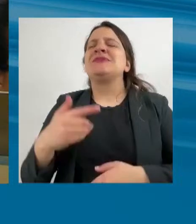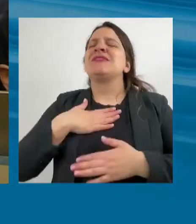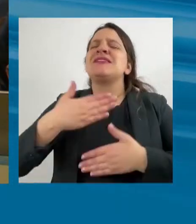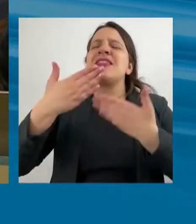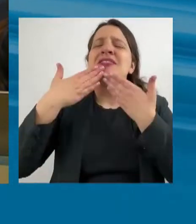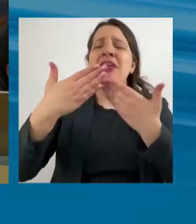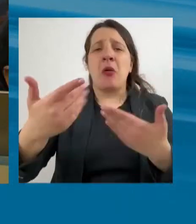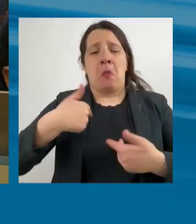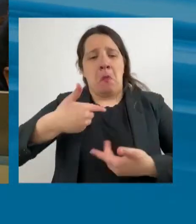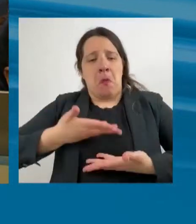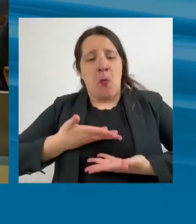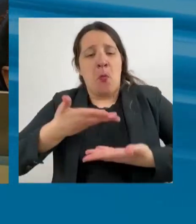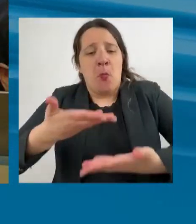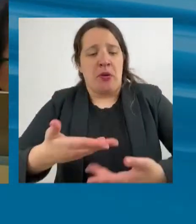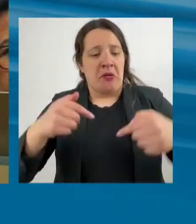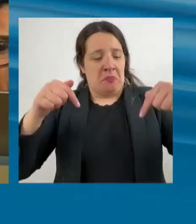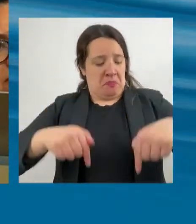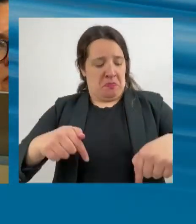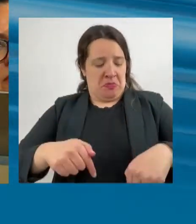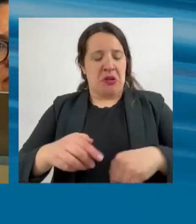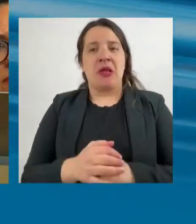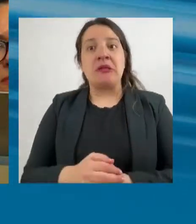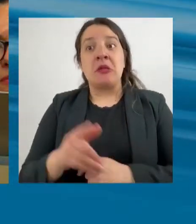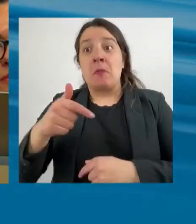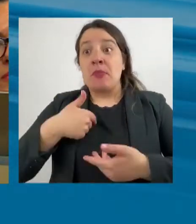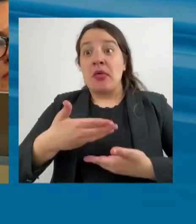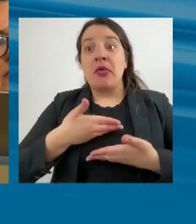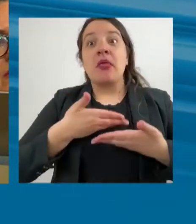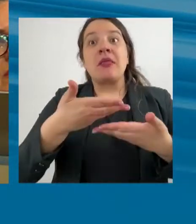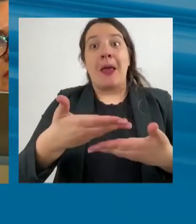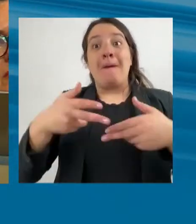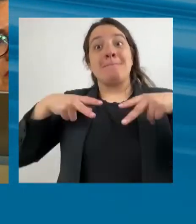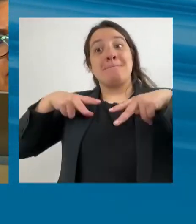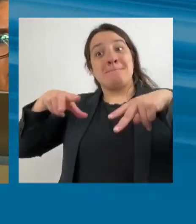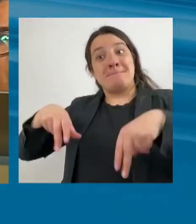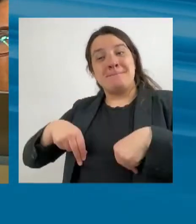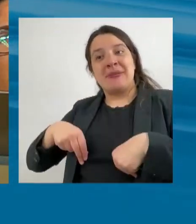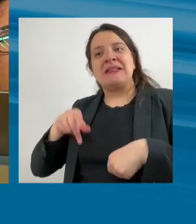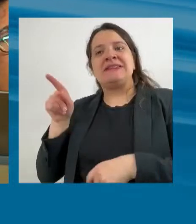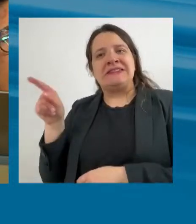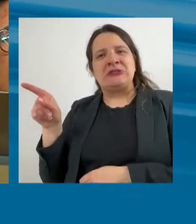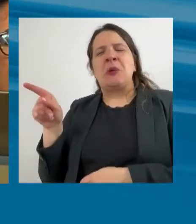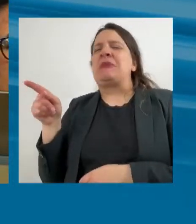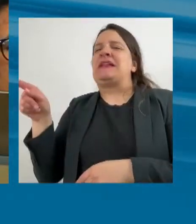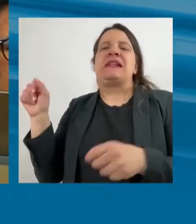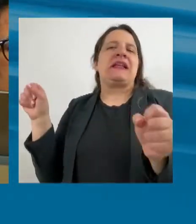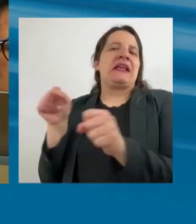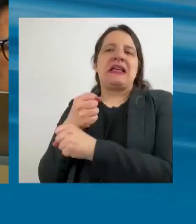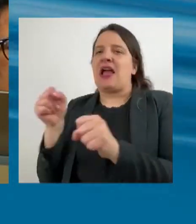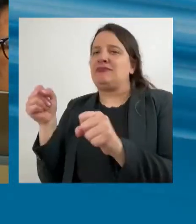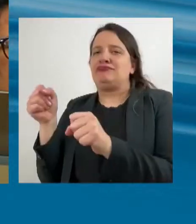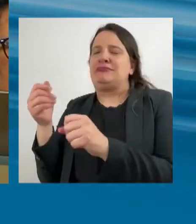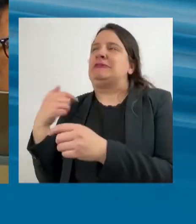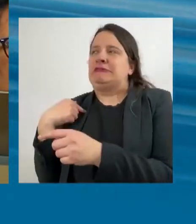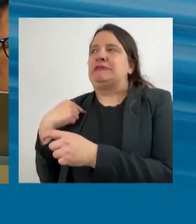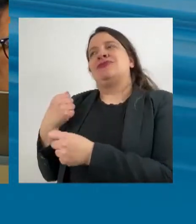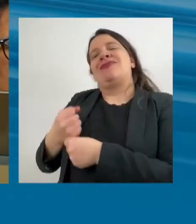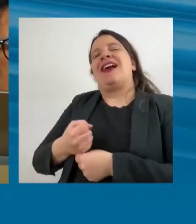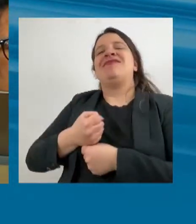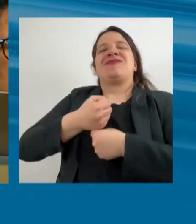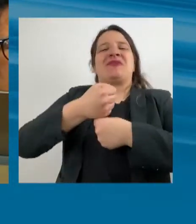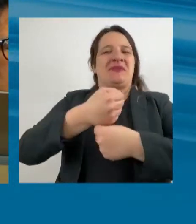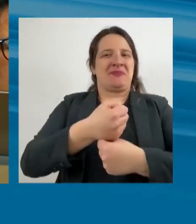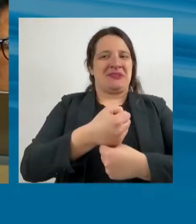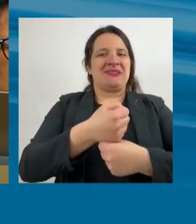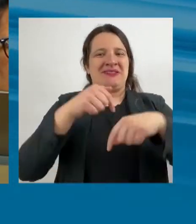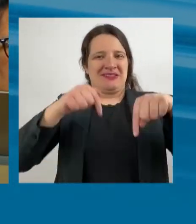I really thank for the invitation. The invitation was addressed to the Minister, Wellington Diaz, who's asked